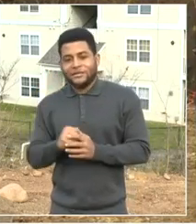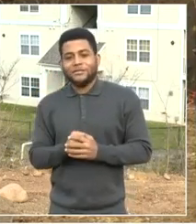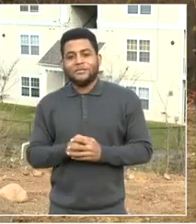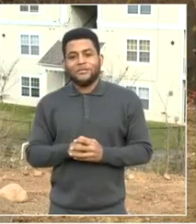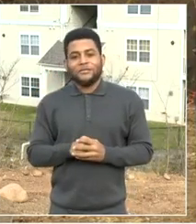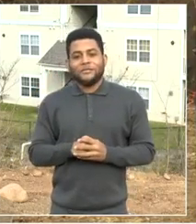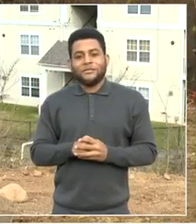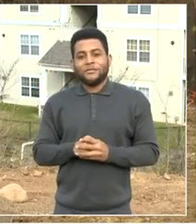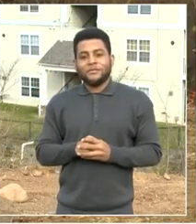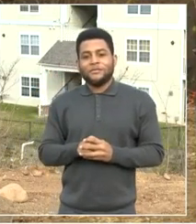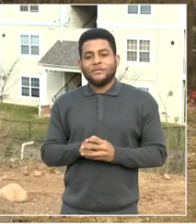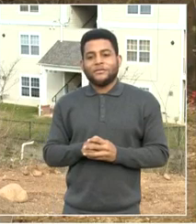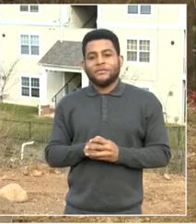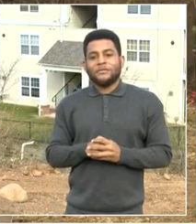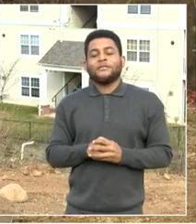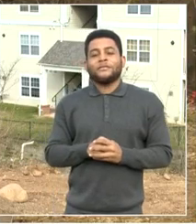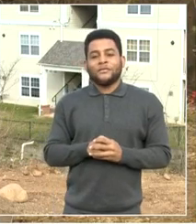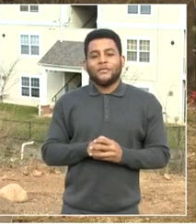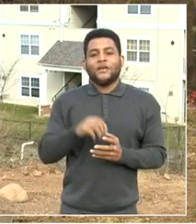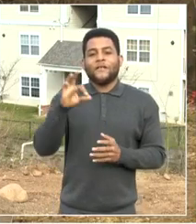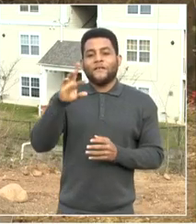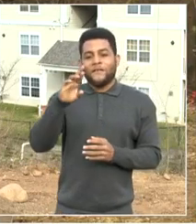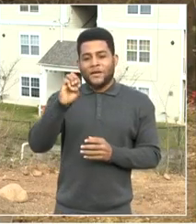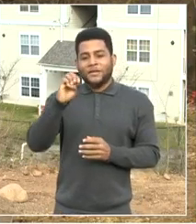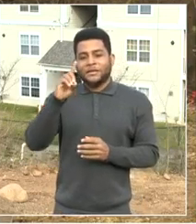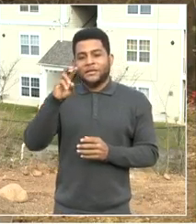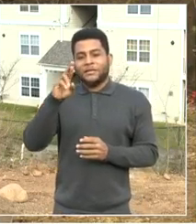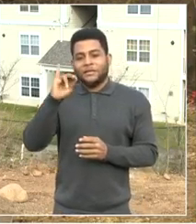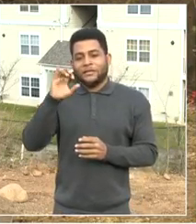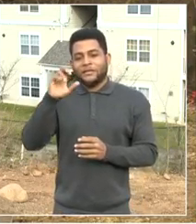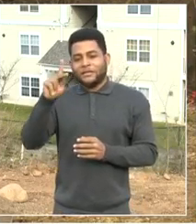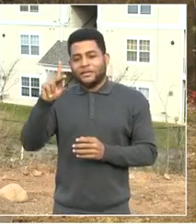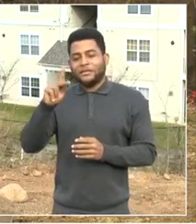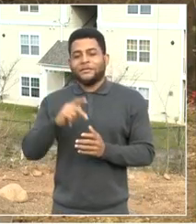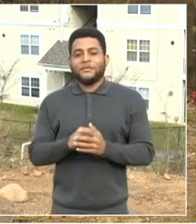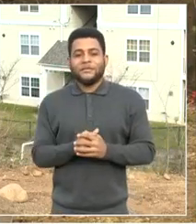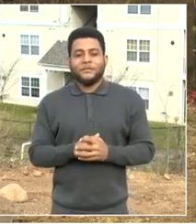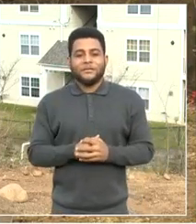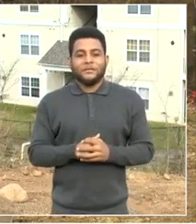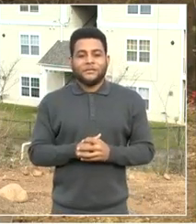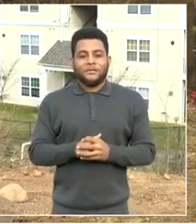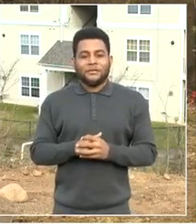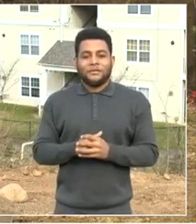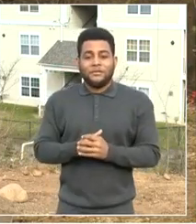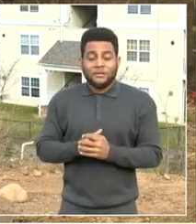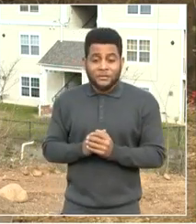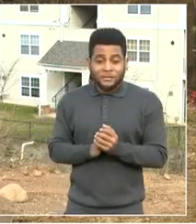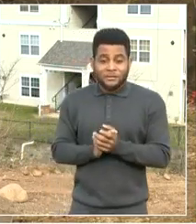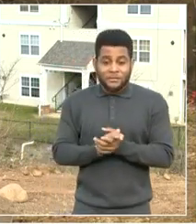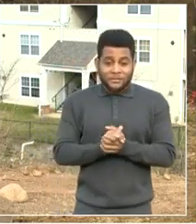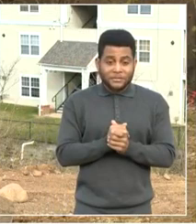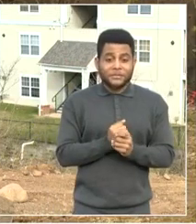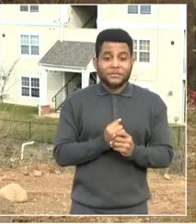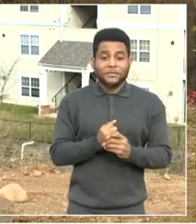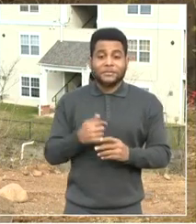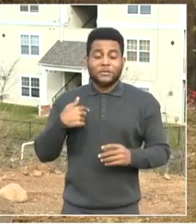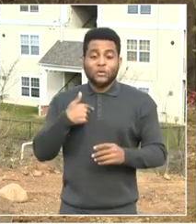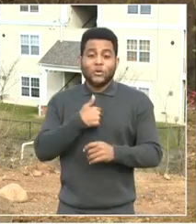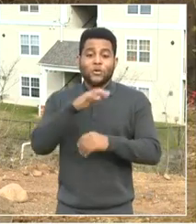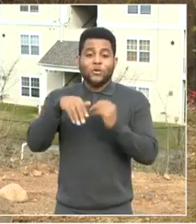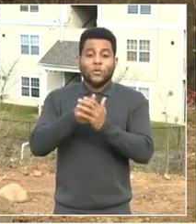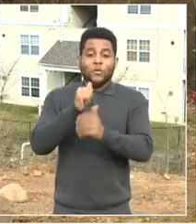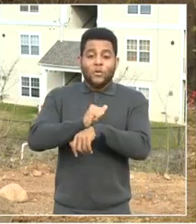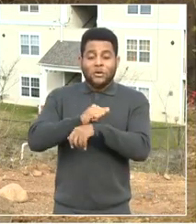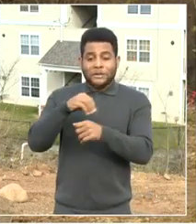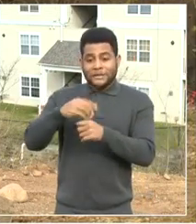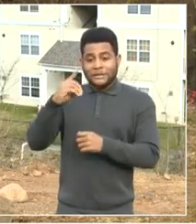homebuyers, renters, and local business owners across the entire Douglas Commonwealth. This means that we're not just helping to secure